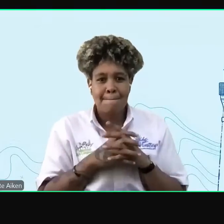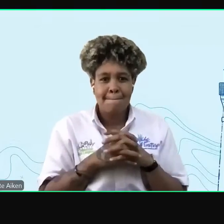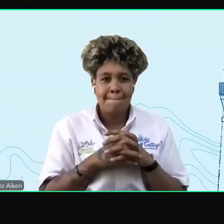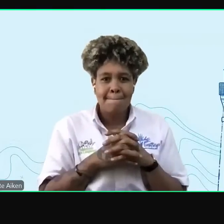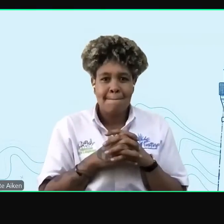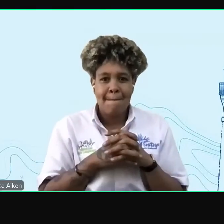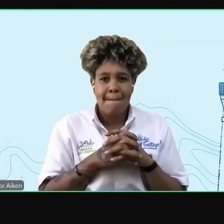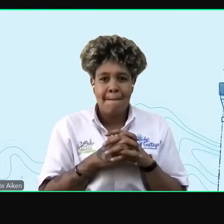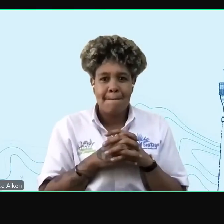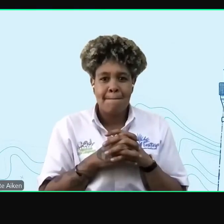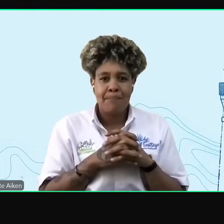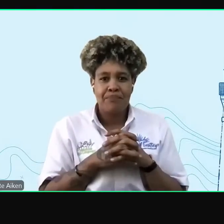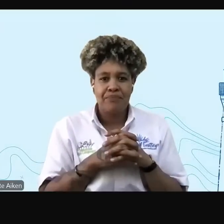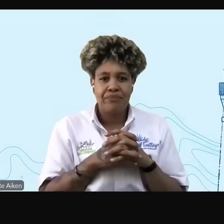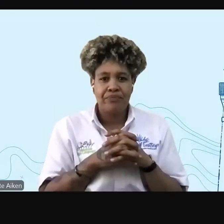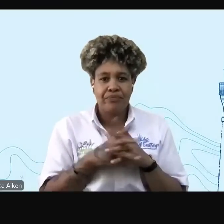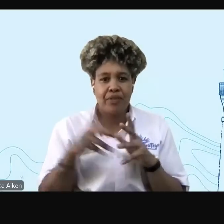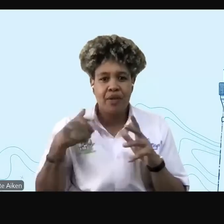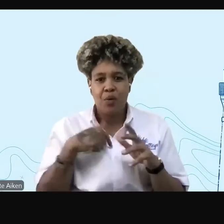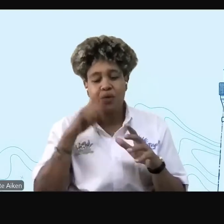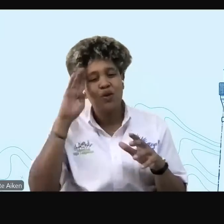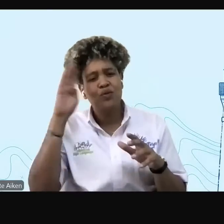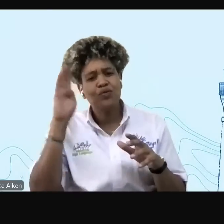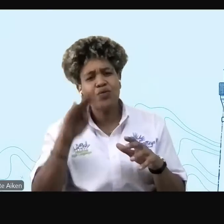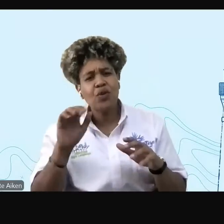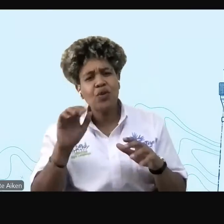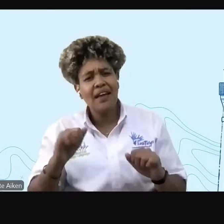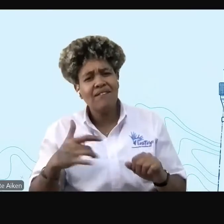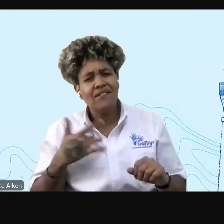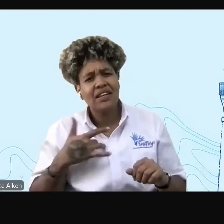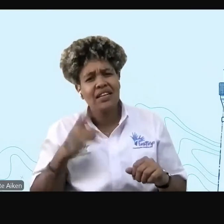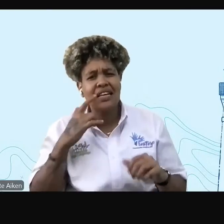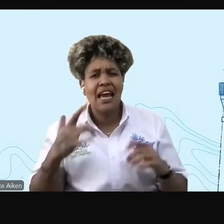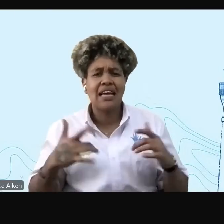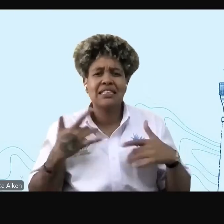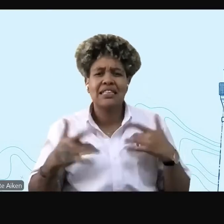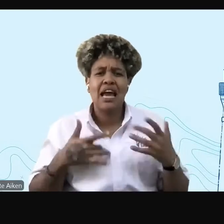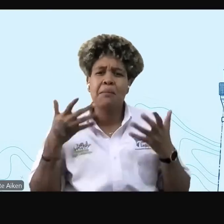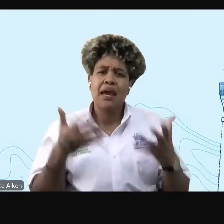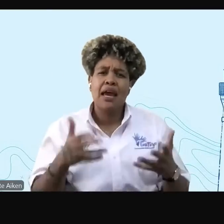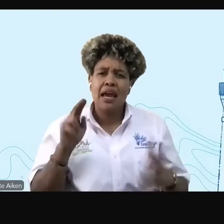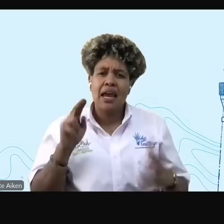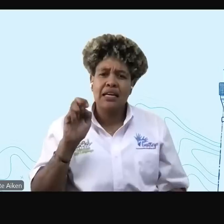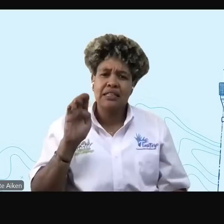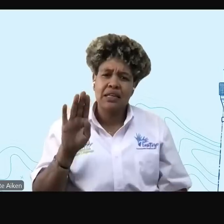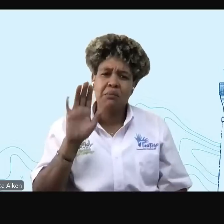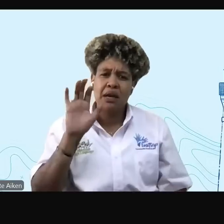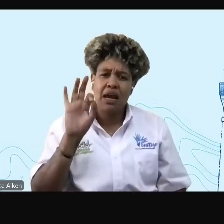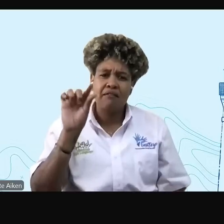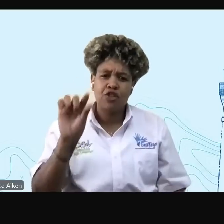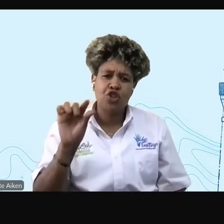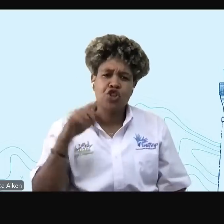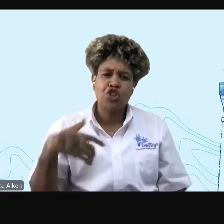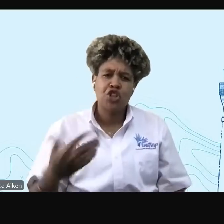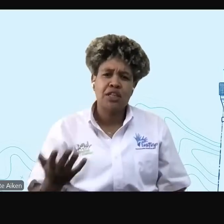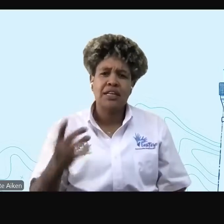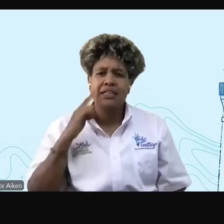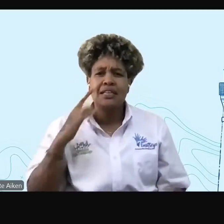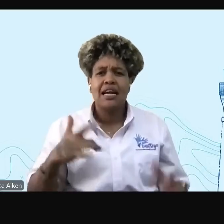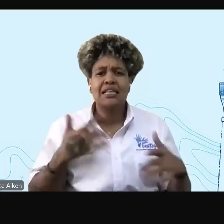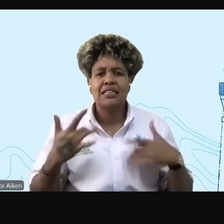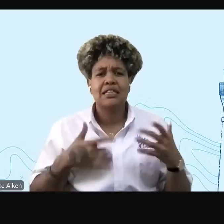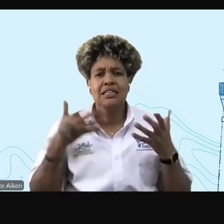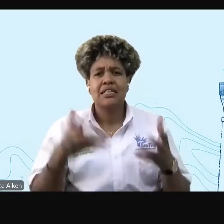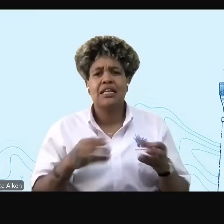As we all can sense, there's excitement here at NCBFG. There's excitement here